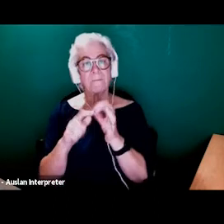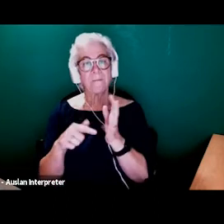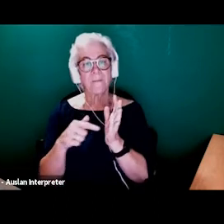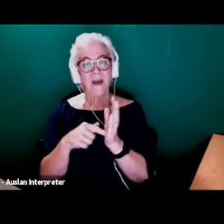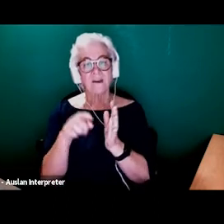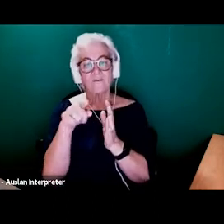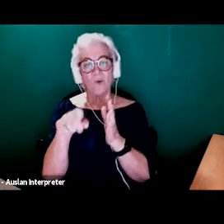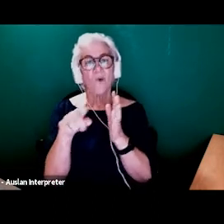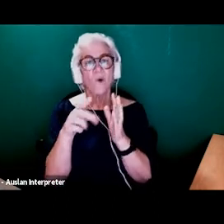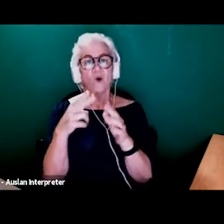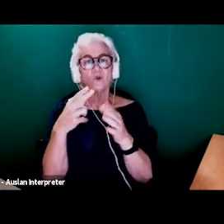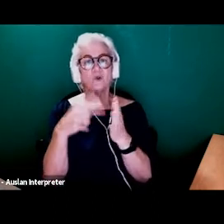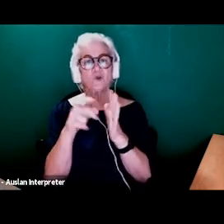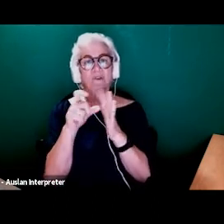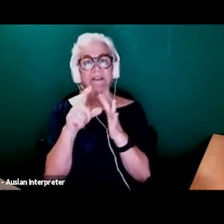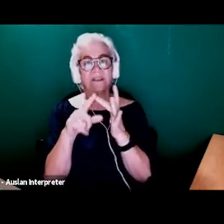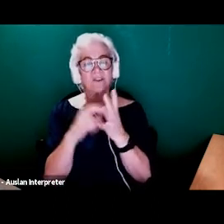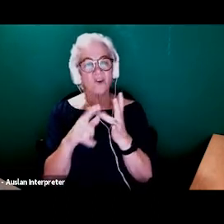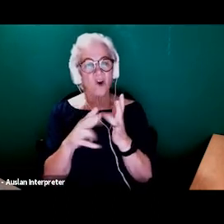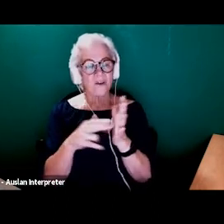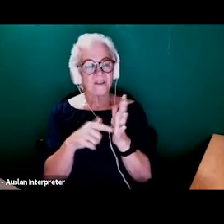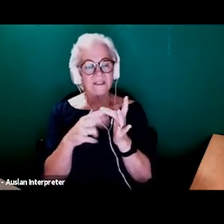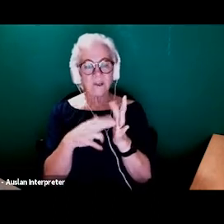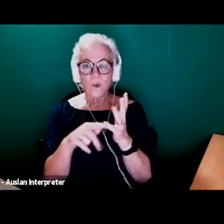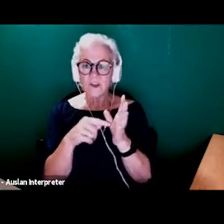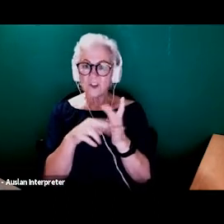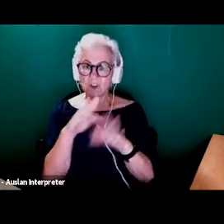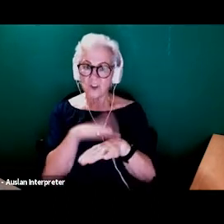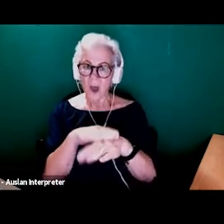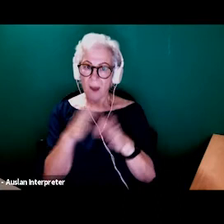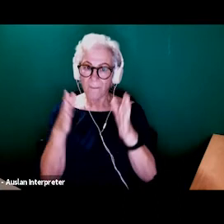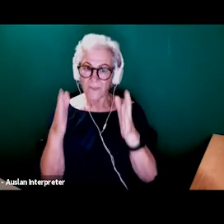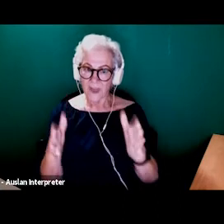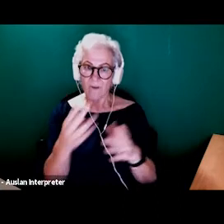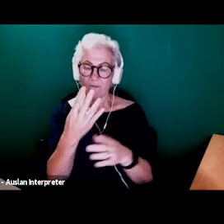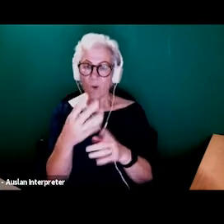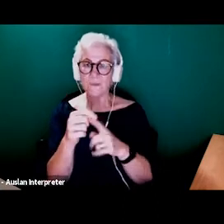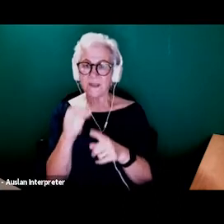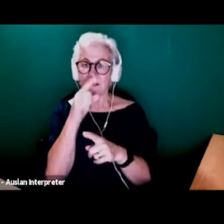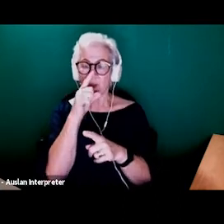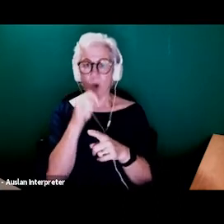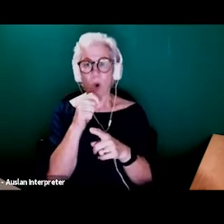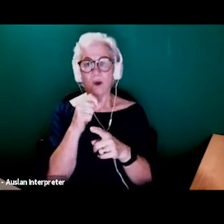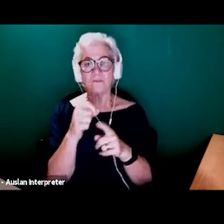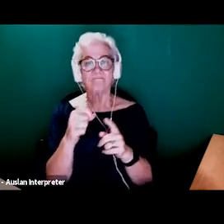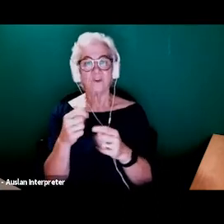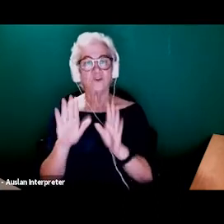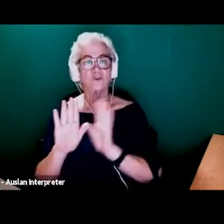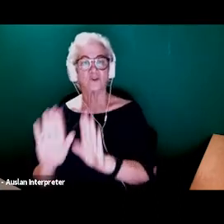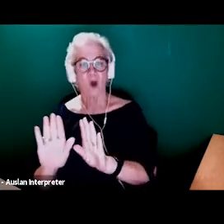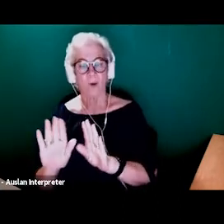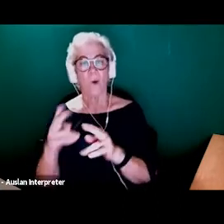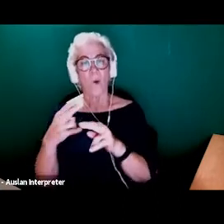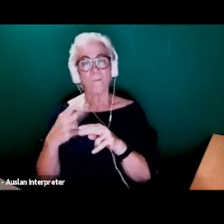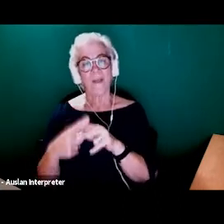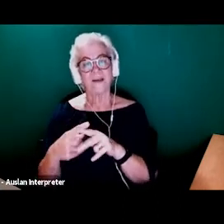discontinuation period, the risks are higher. So 4% of overdose death could have been averted, and 3% of other cause death. So quite